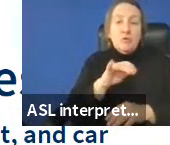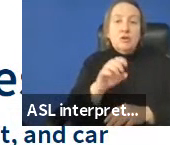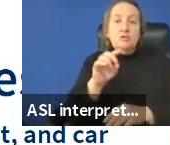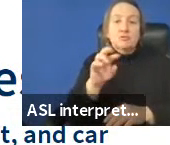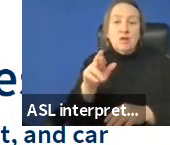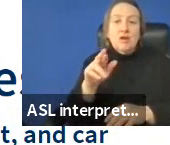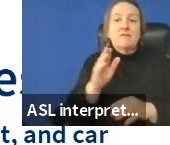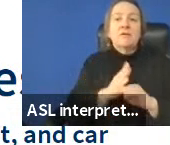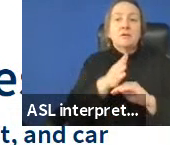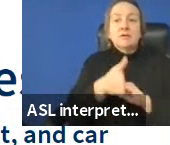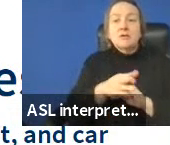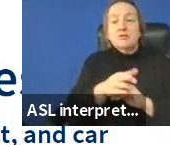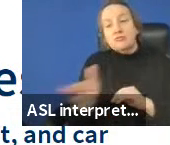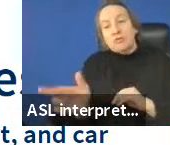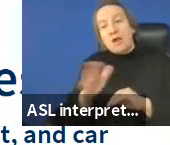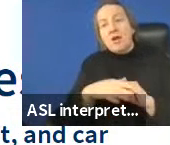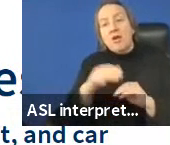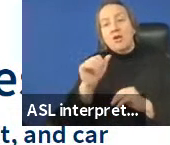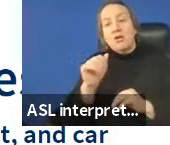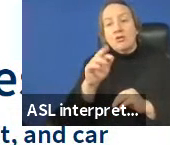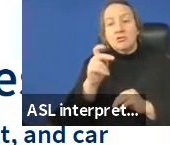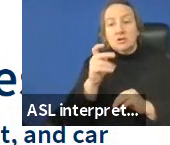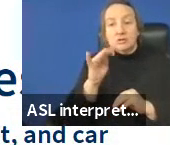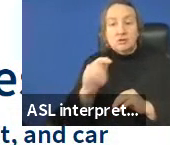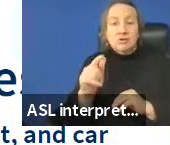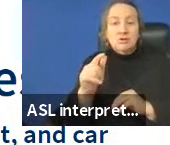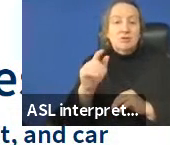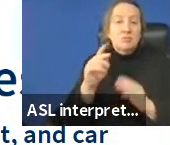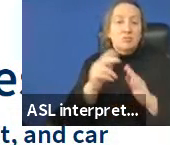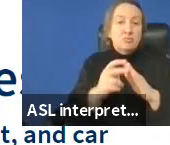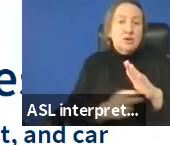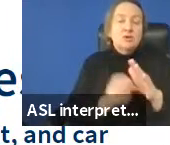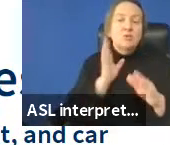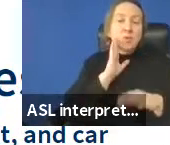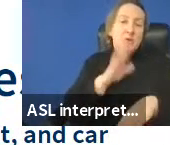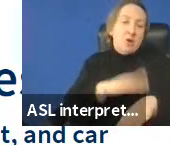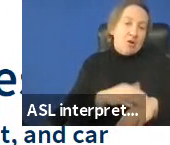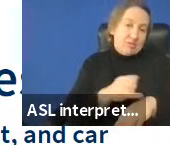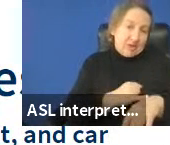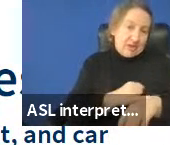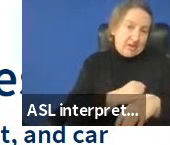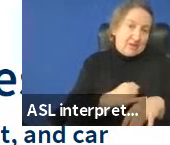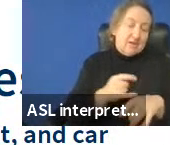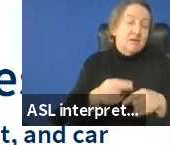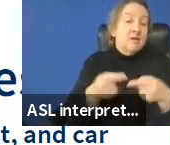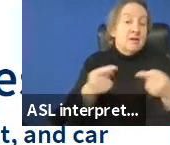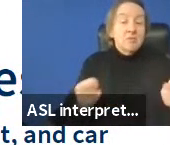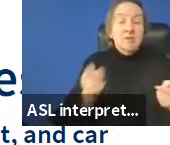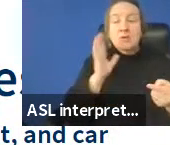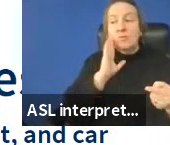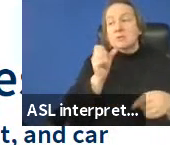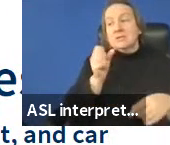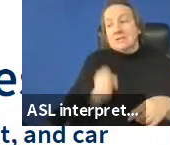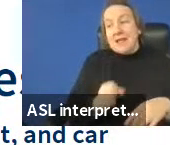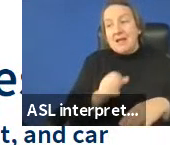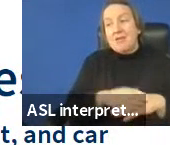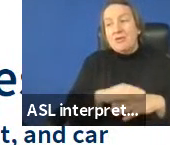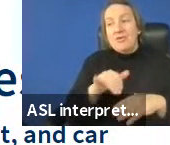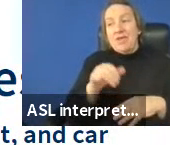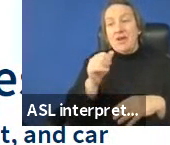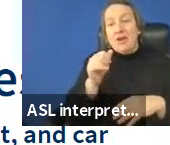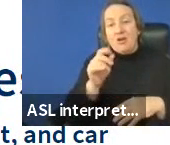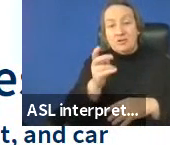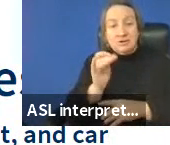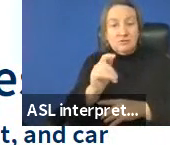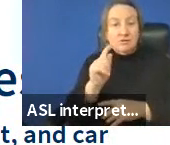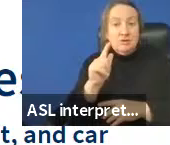arterial bridge, and they would be on the island. In the reverse direction, they would go south on the arterial bridge, continue